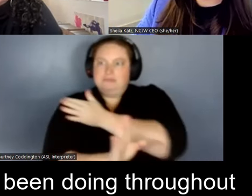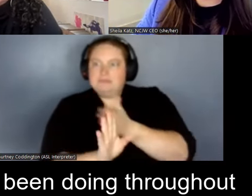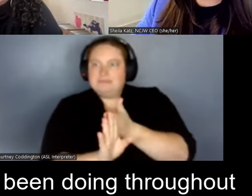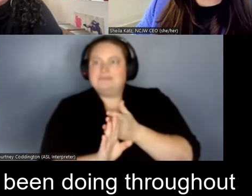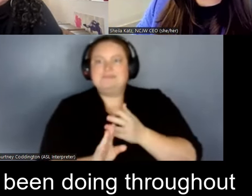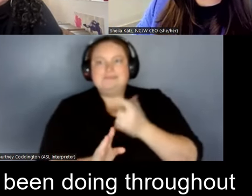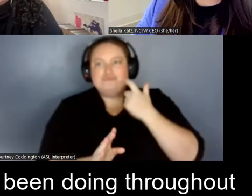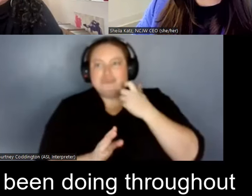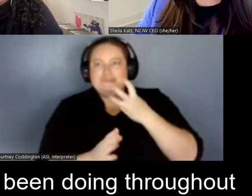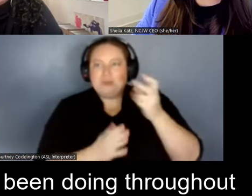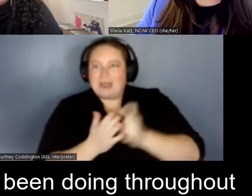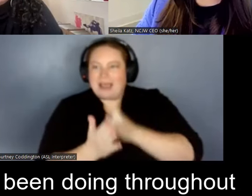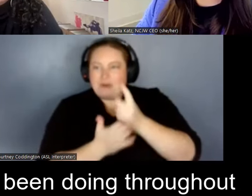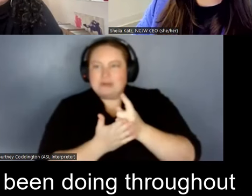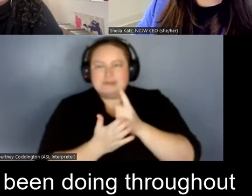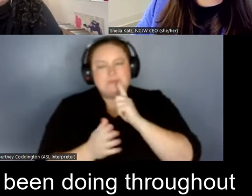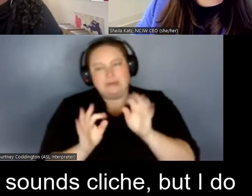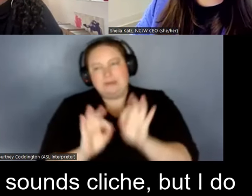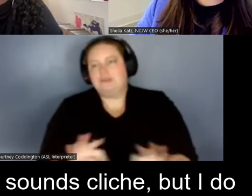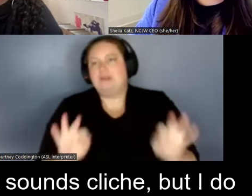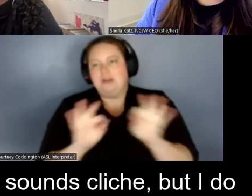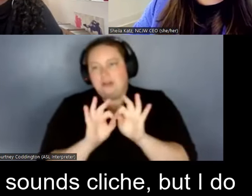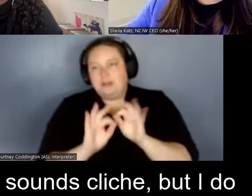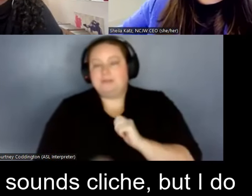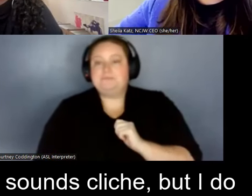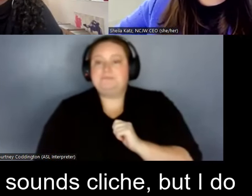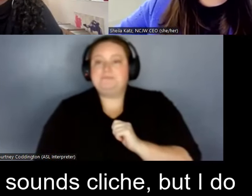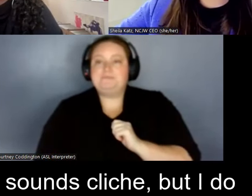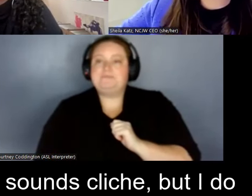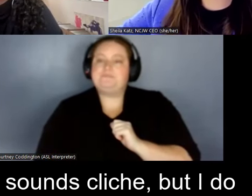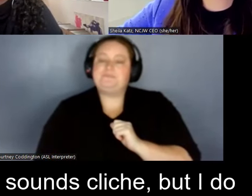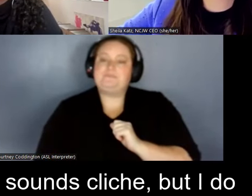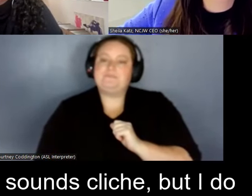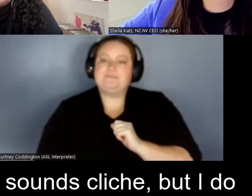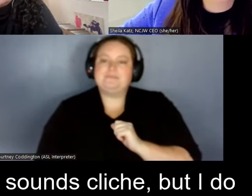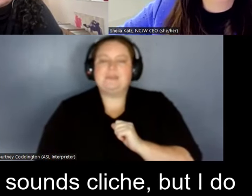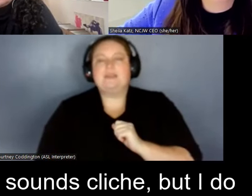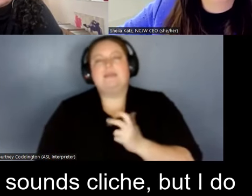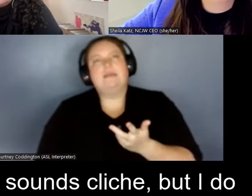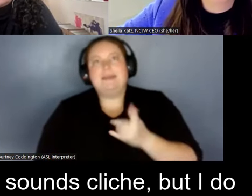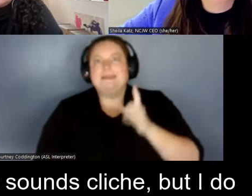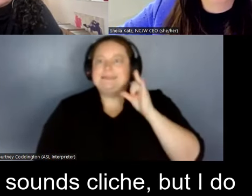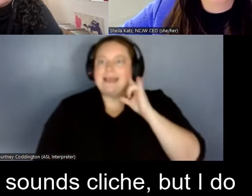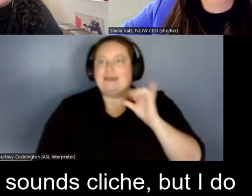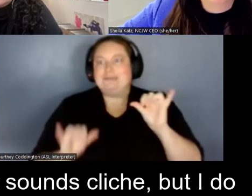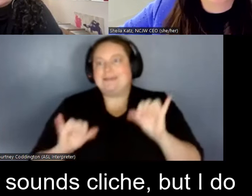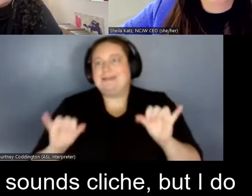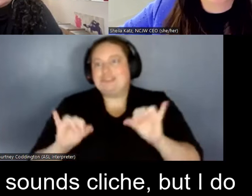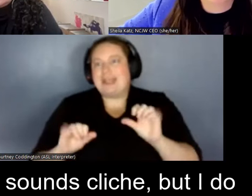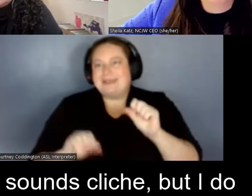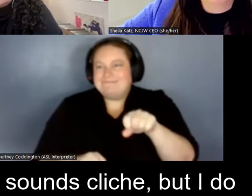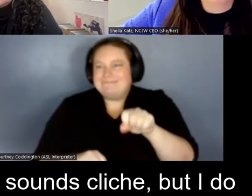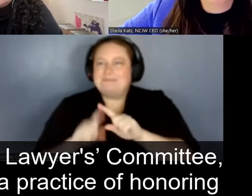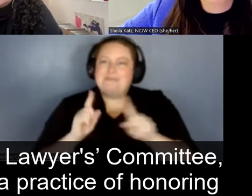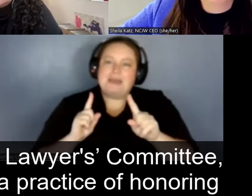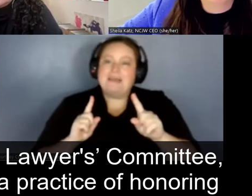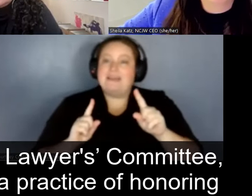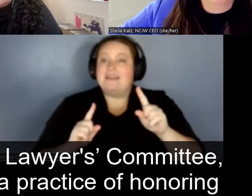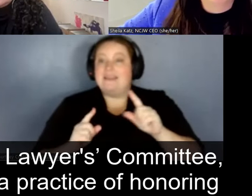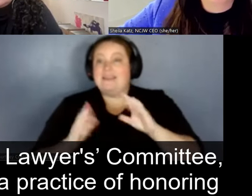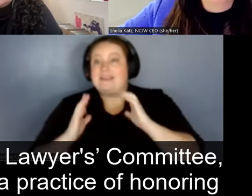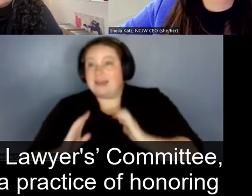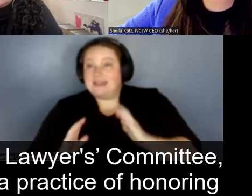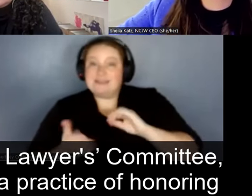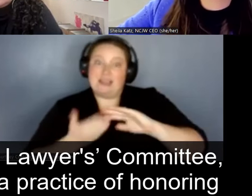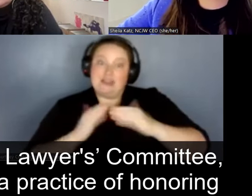hours. It's so critical and important. I would say, you know, it sounds cliche, but I do believe that our clients and community partners give us